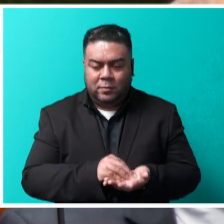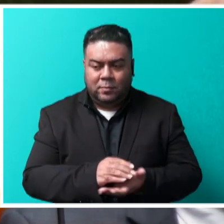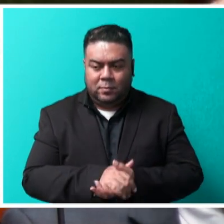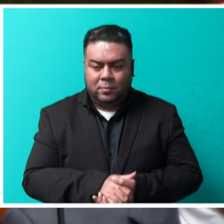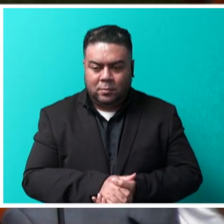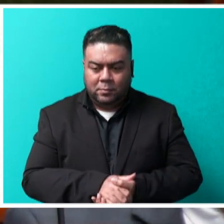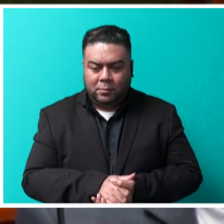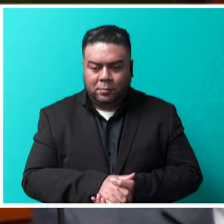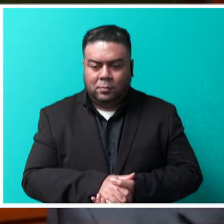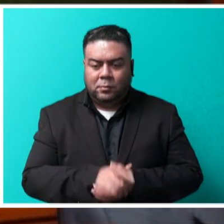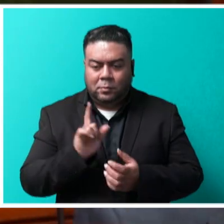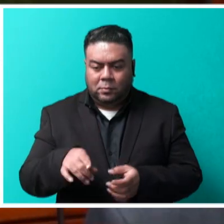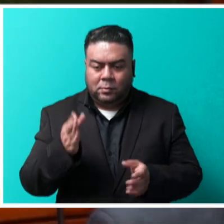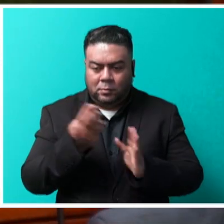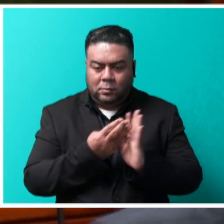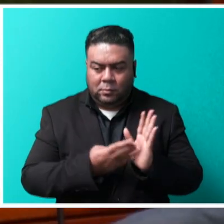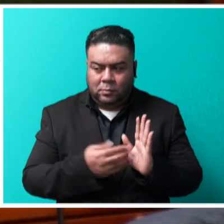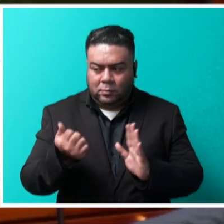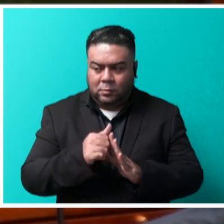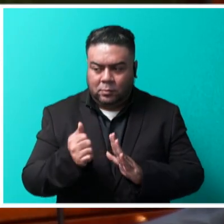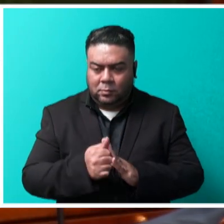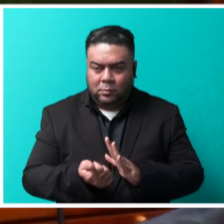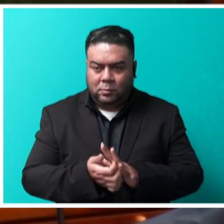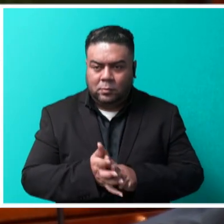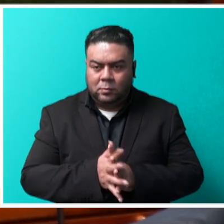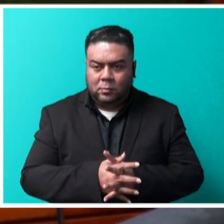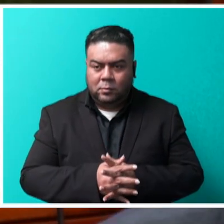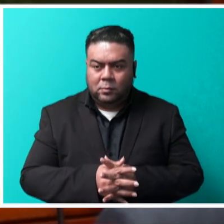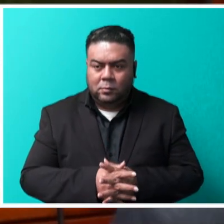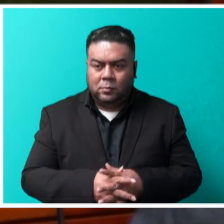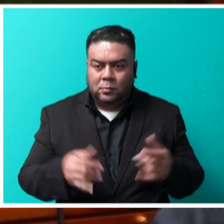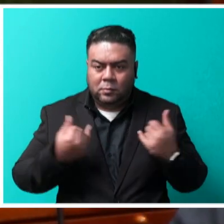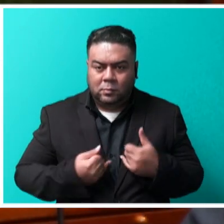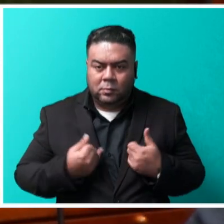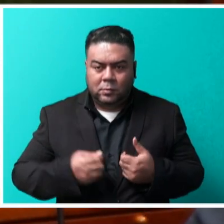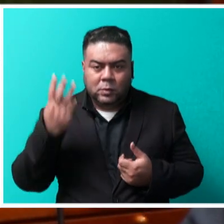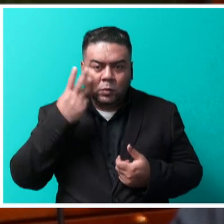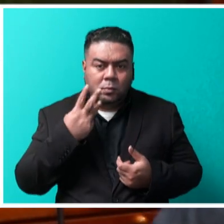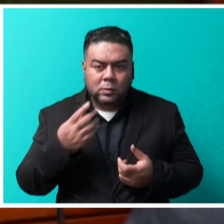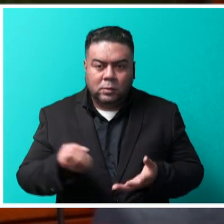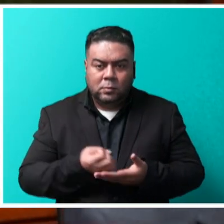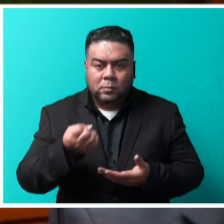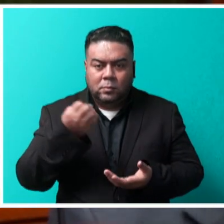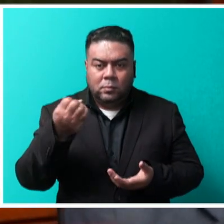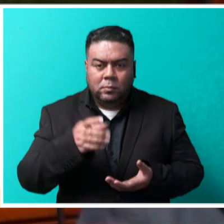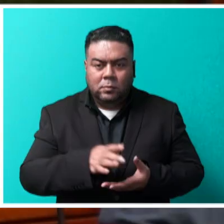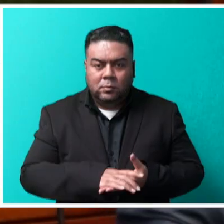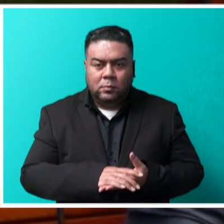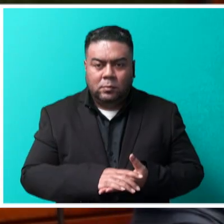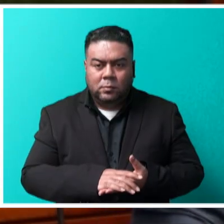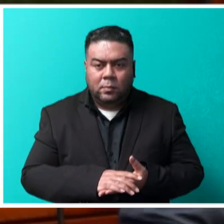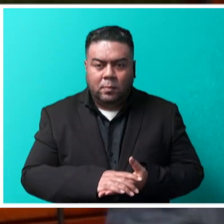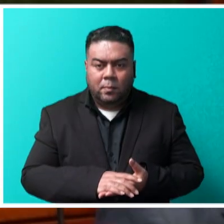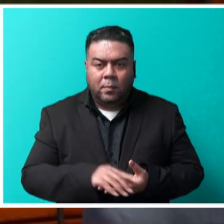Speaker, this budget also provides dedicated funding for the implementation of the Women's Economic Empowerment National Action Plan.